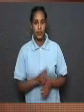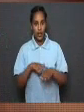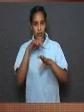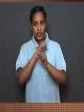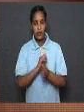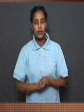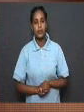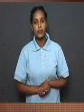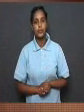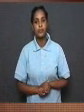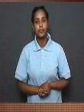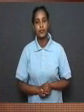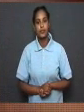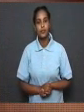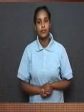Time's up!